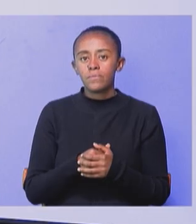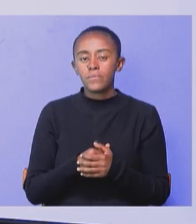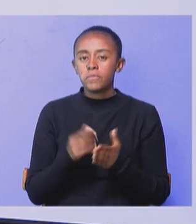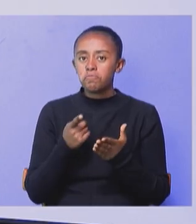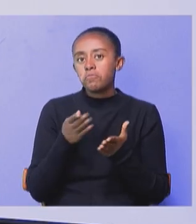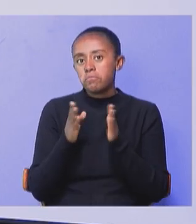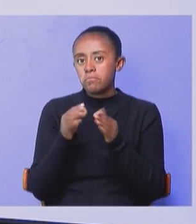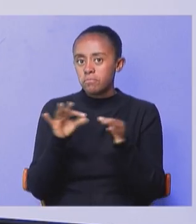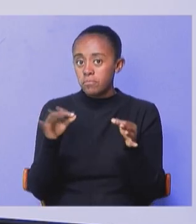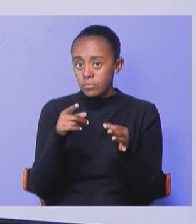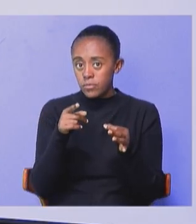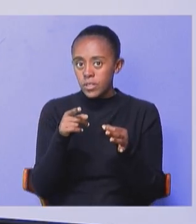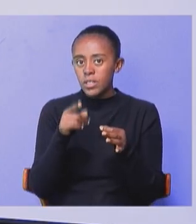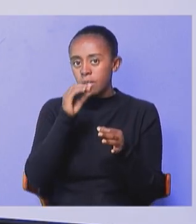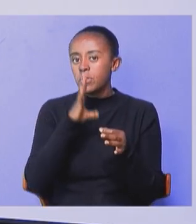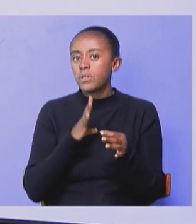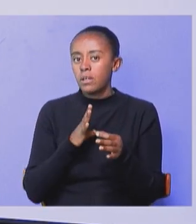Let's say